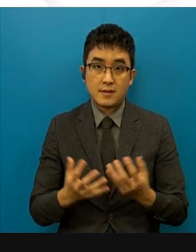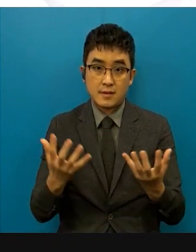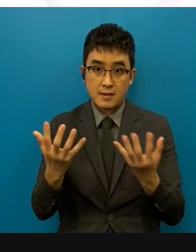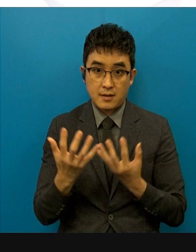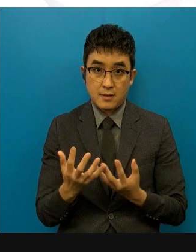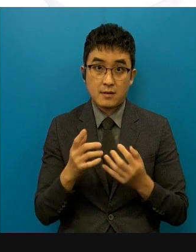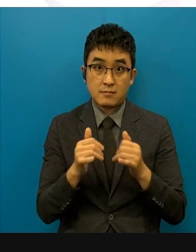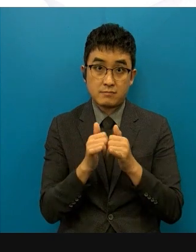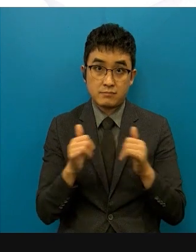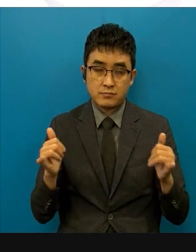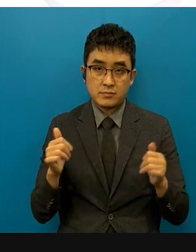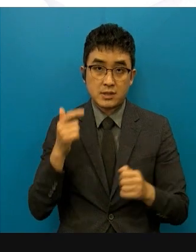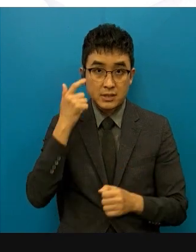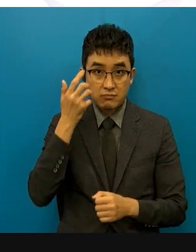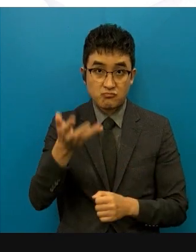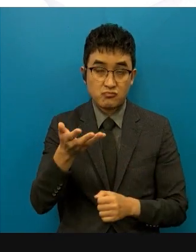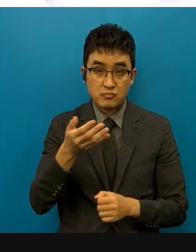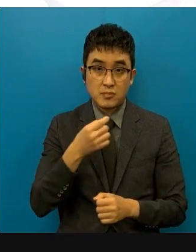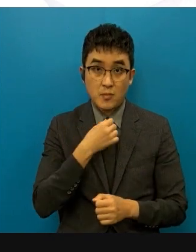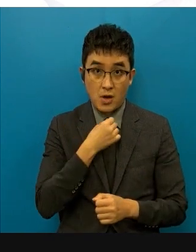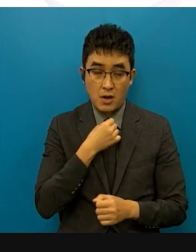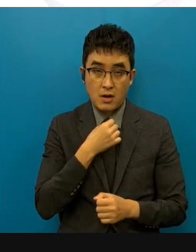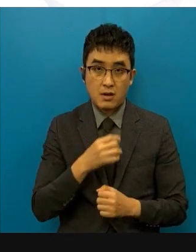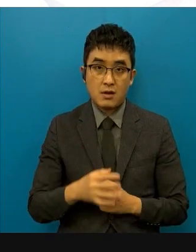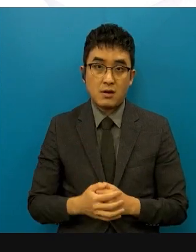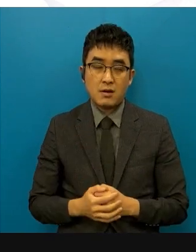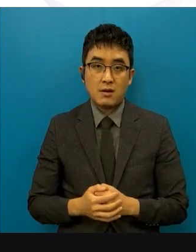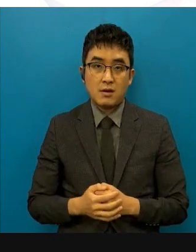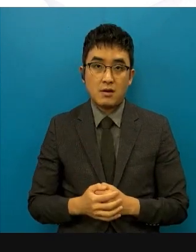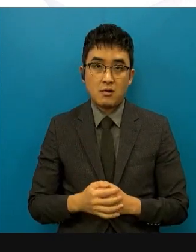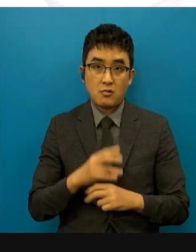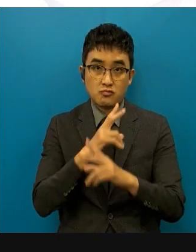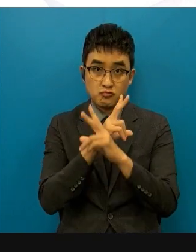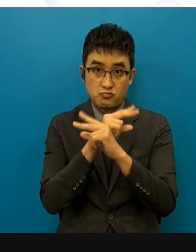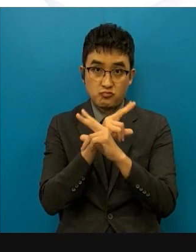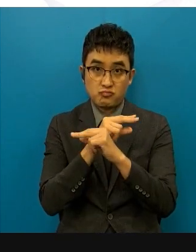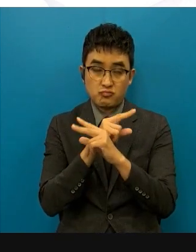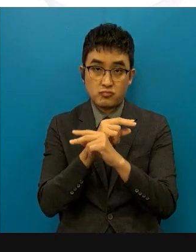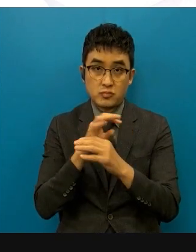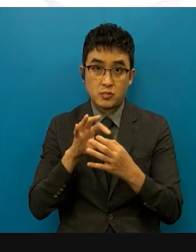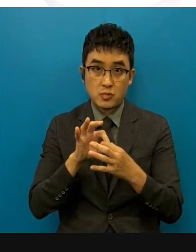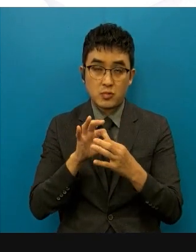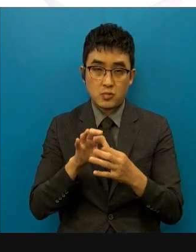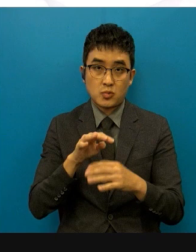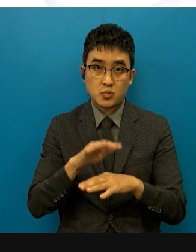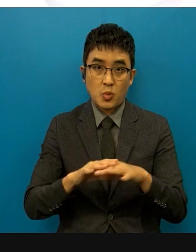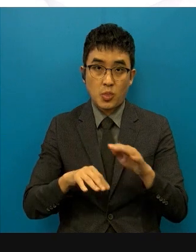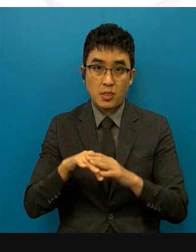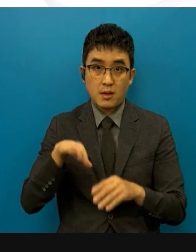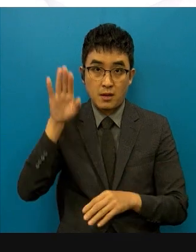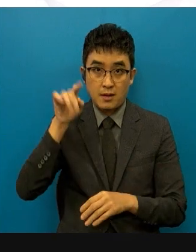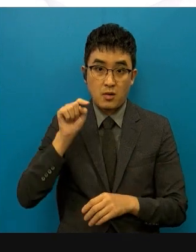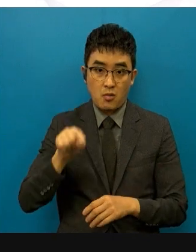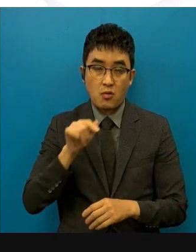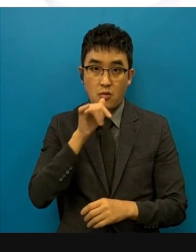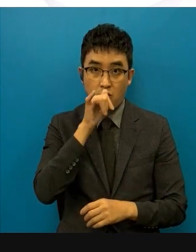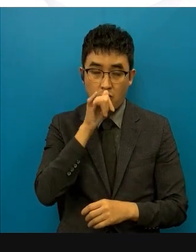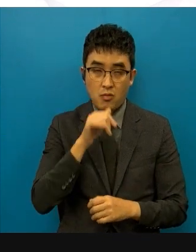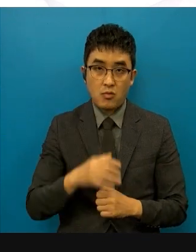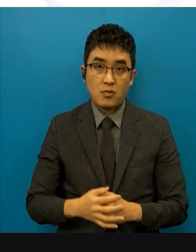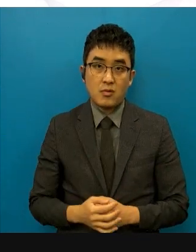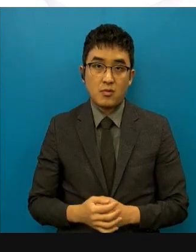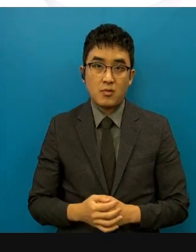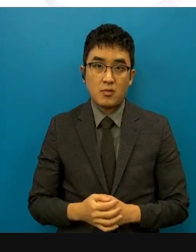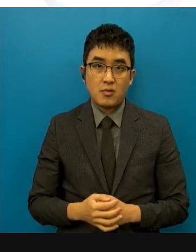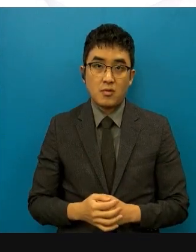raise hand button in the screen. Let me invite the first speaker, Dr. Deryanu